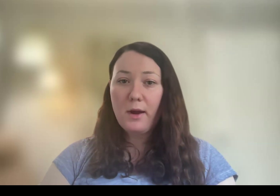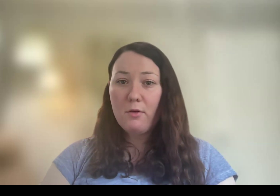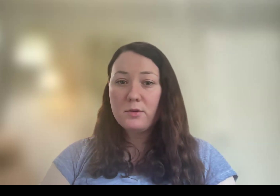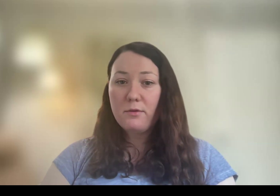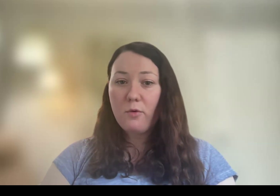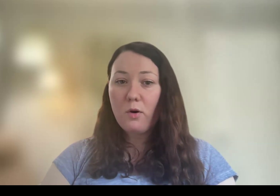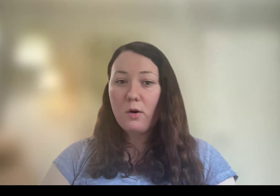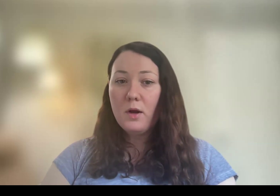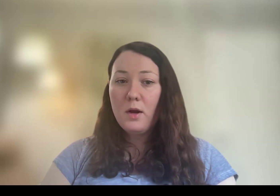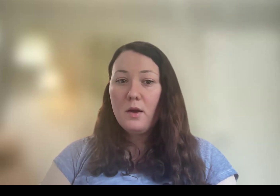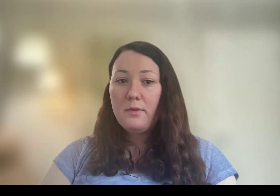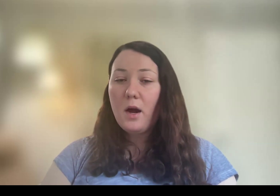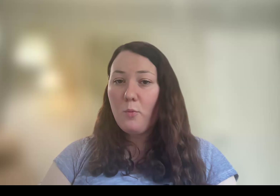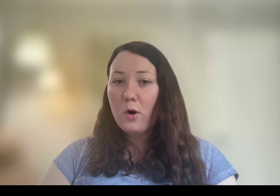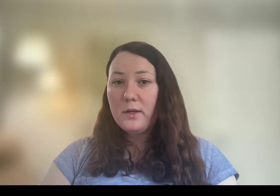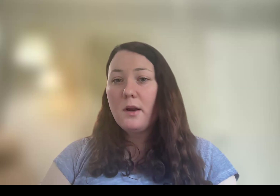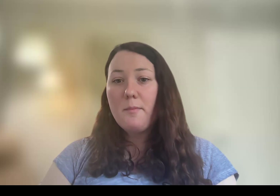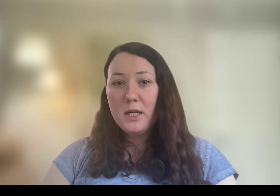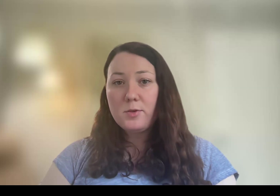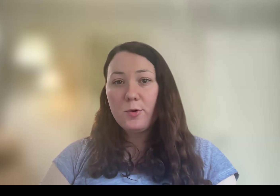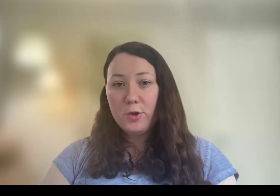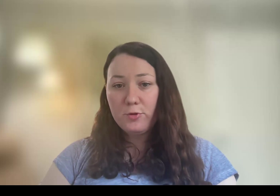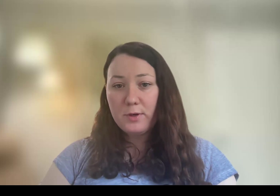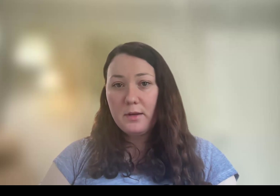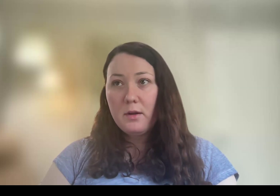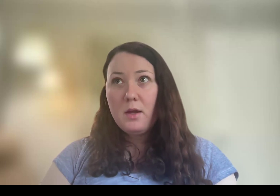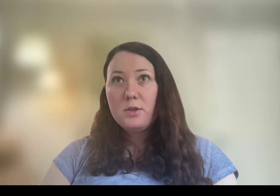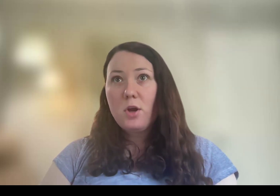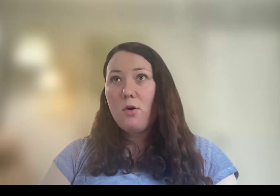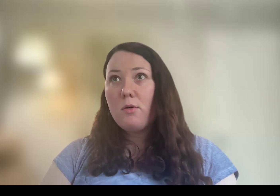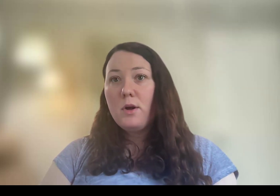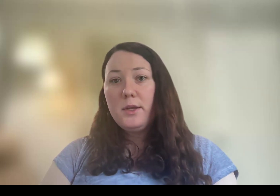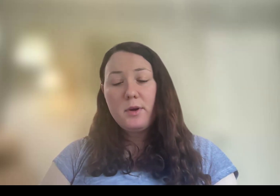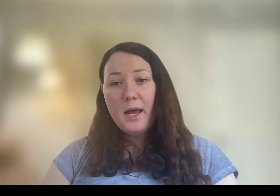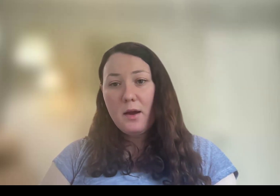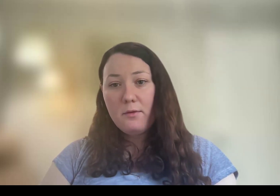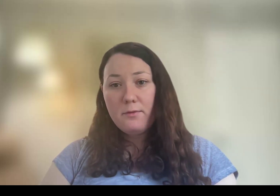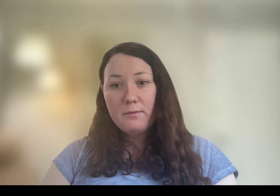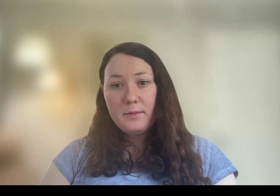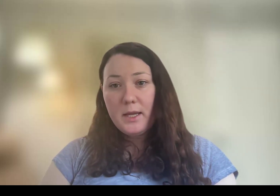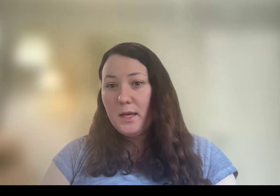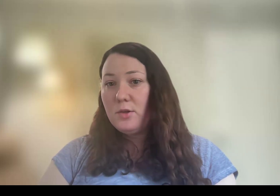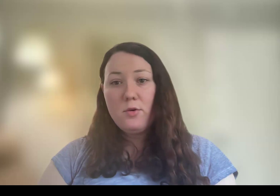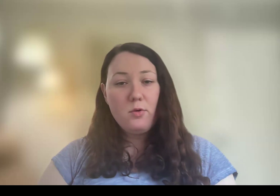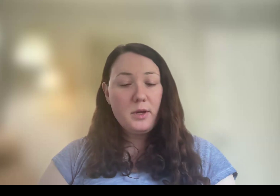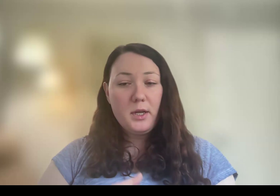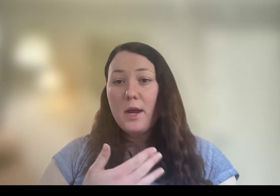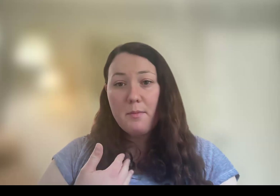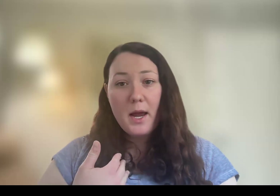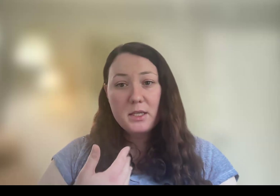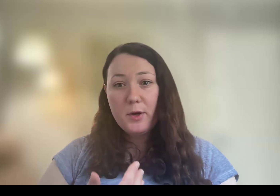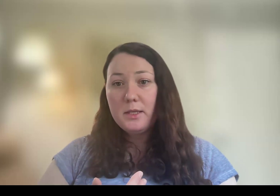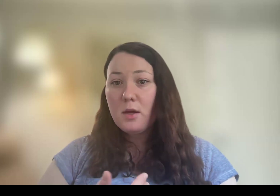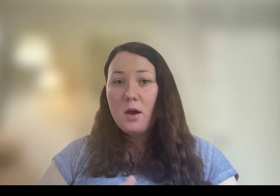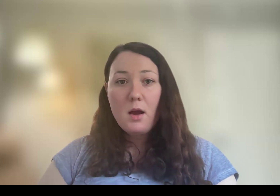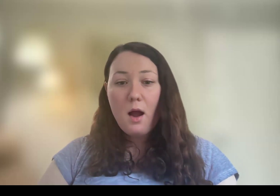dumping grounds for the unwanted and unmanageable children. So you can have kids who, in